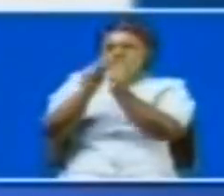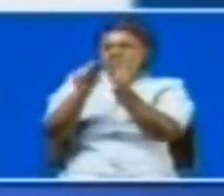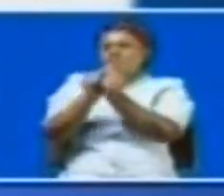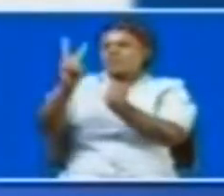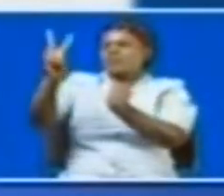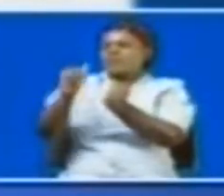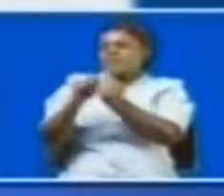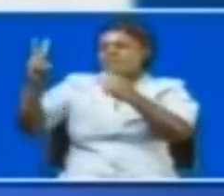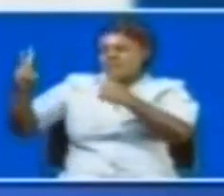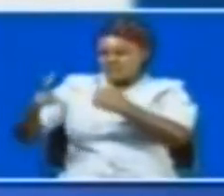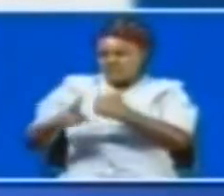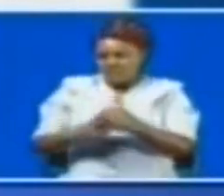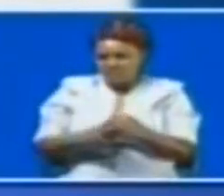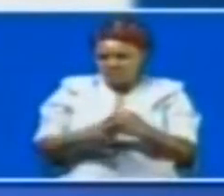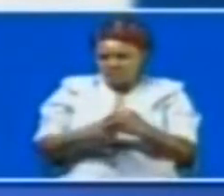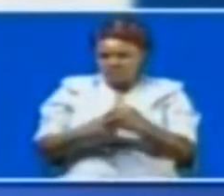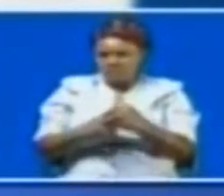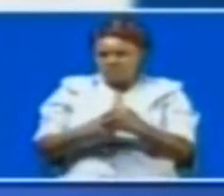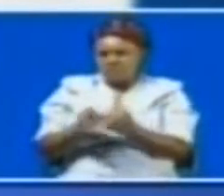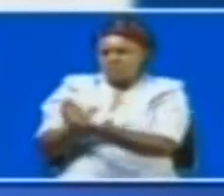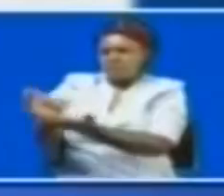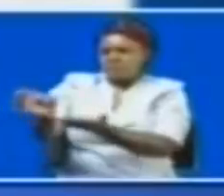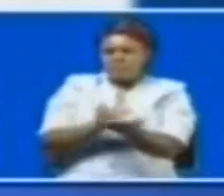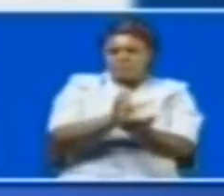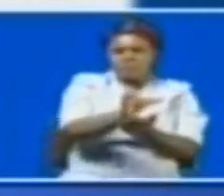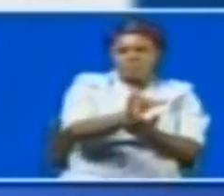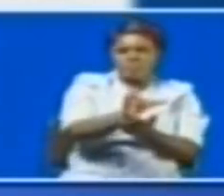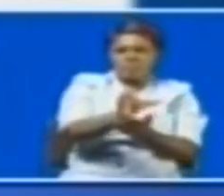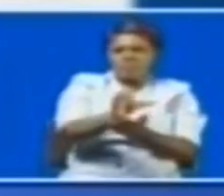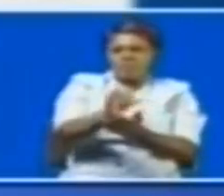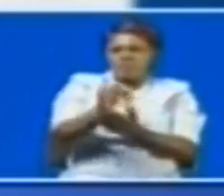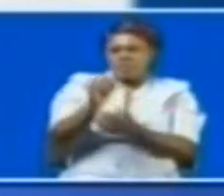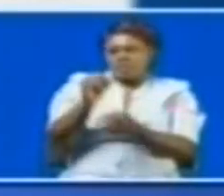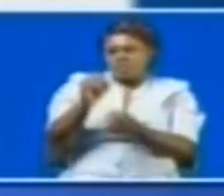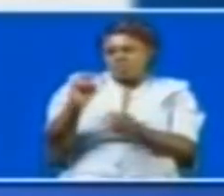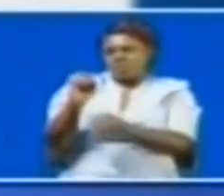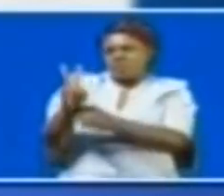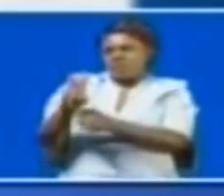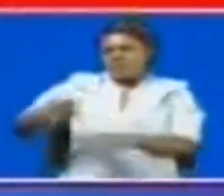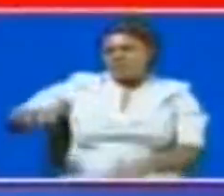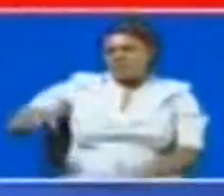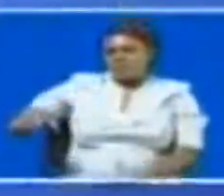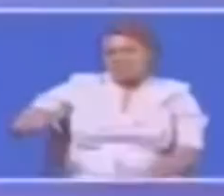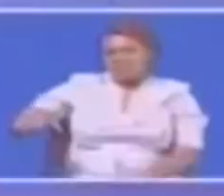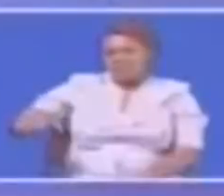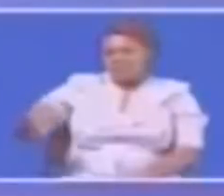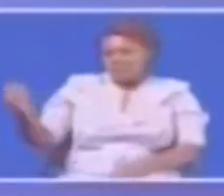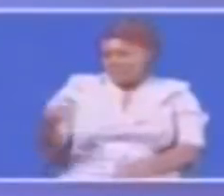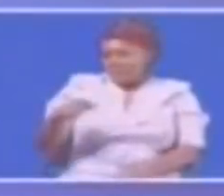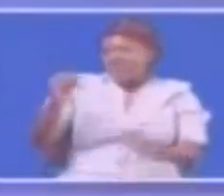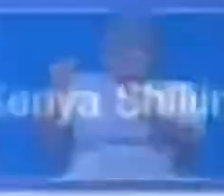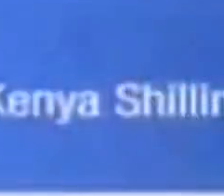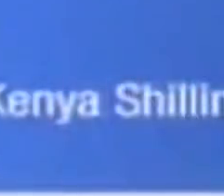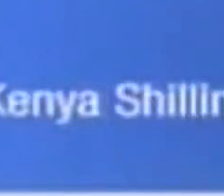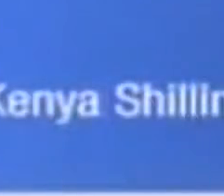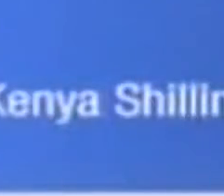16th October 2017 and were to be distributed in October and November in 12 counties. For the last 10 months,